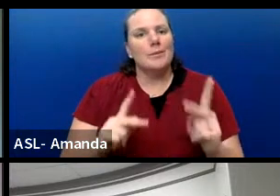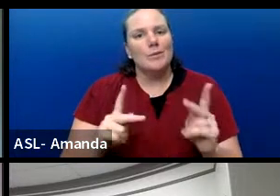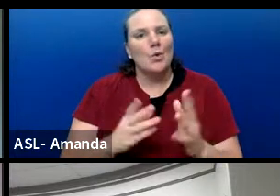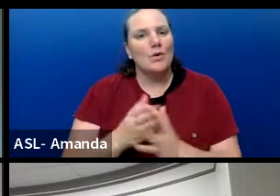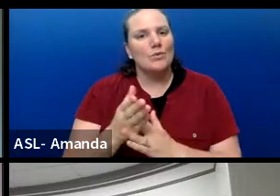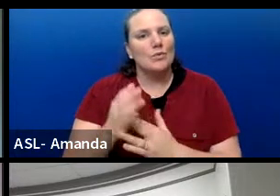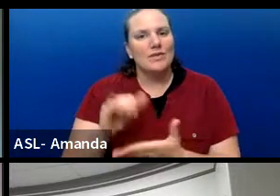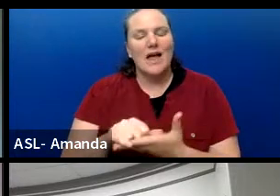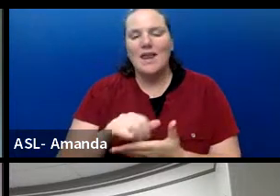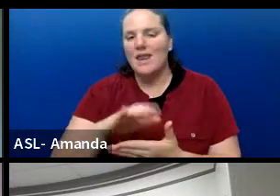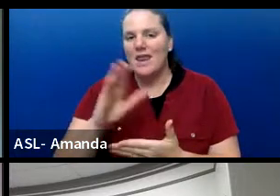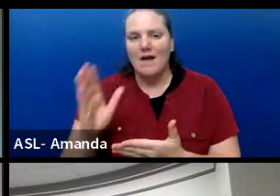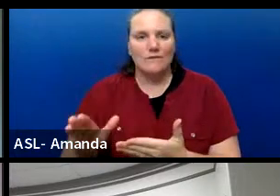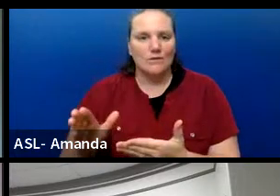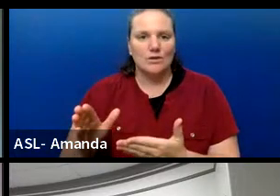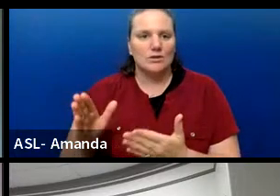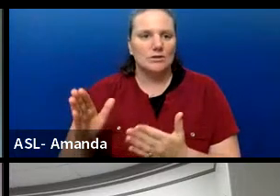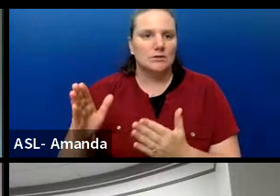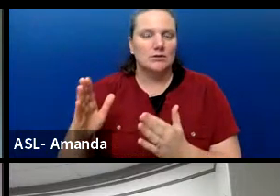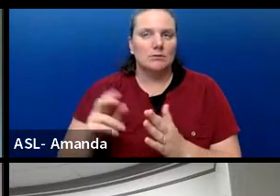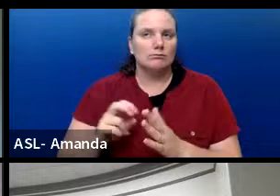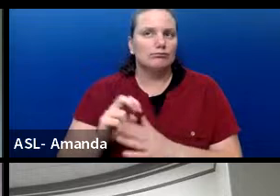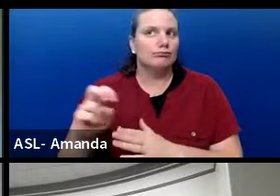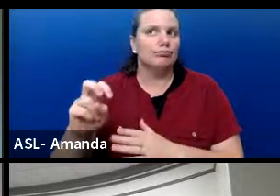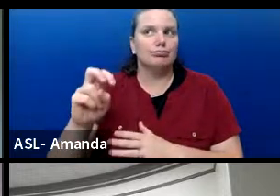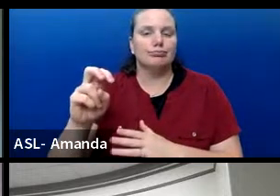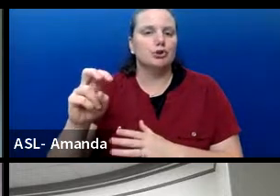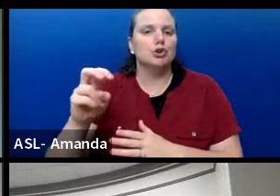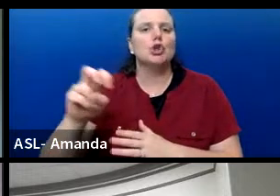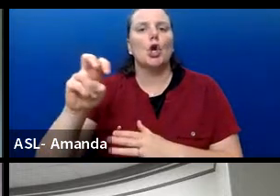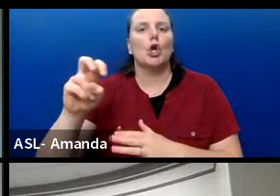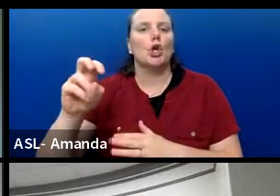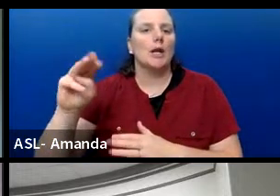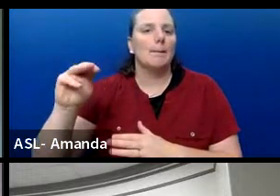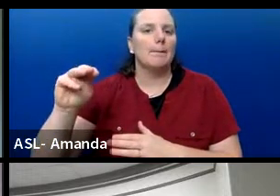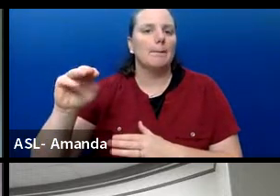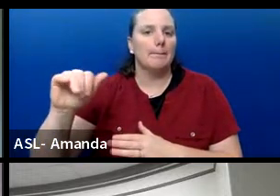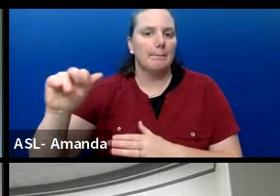it never reach their journeyman level.